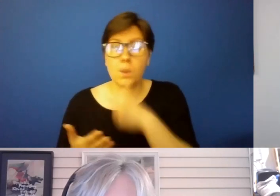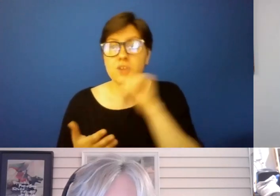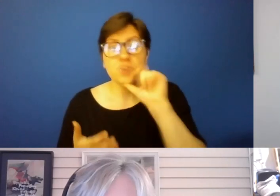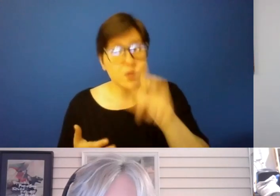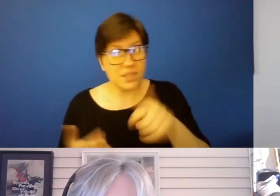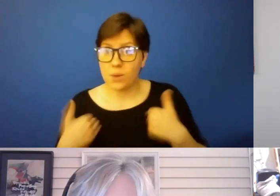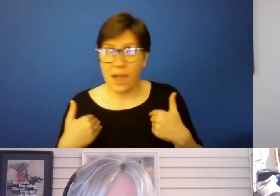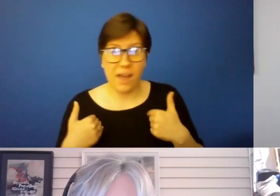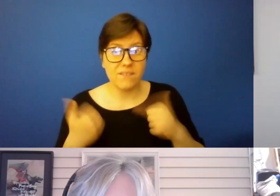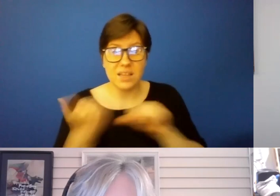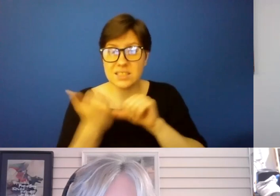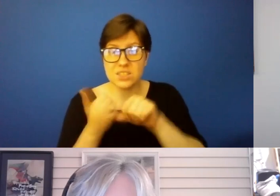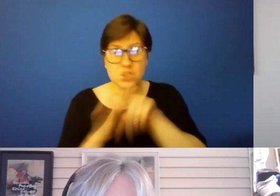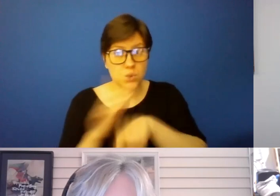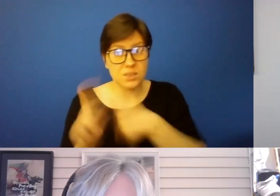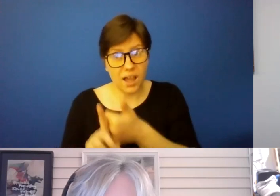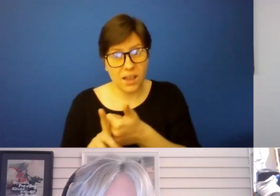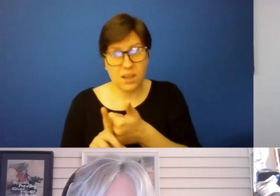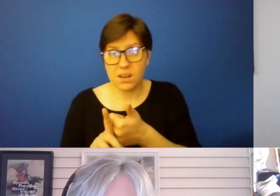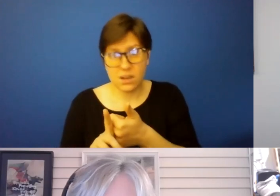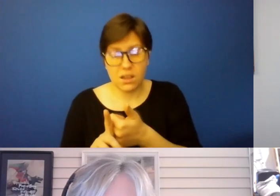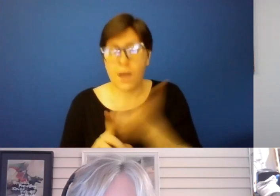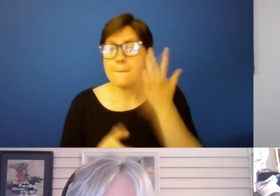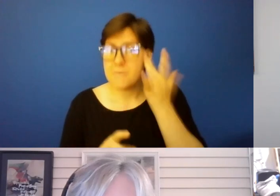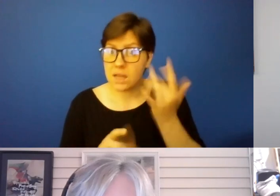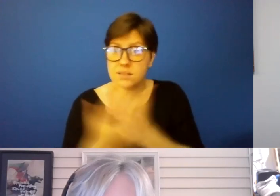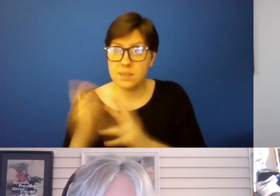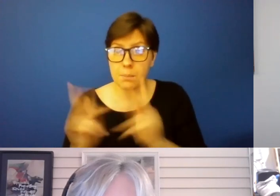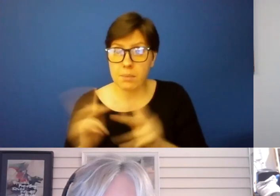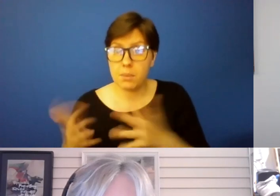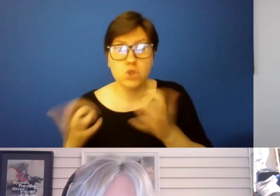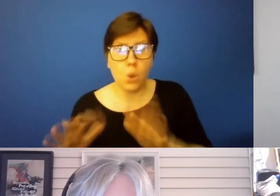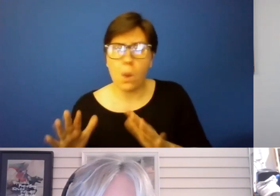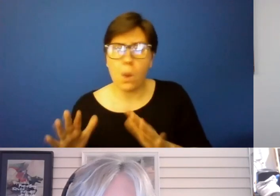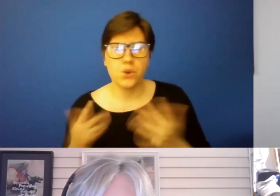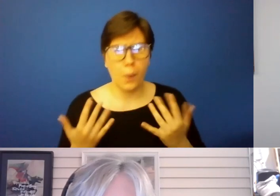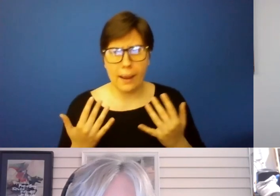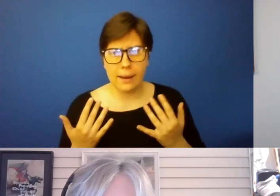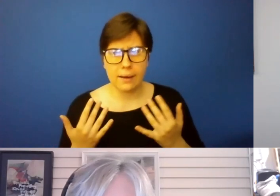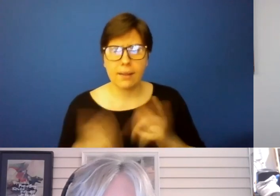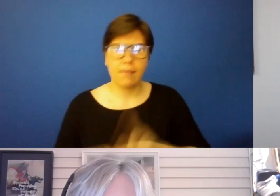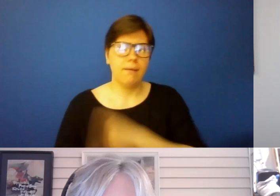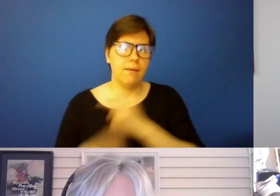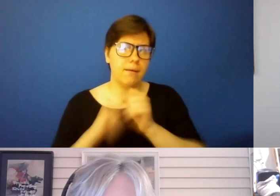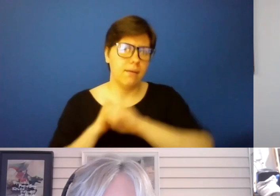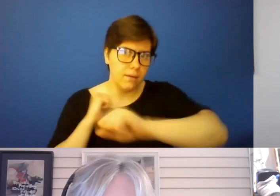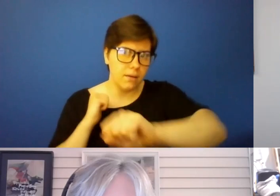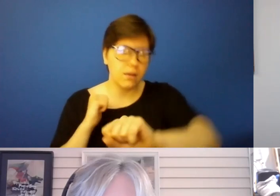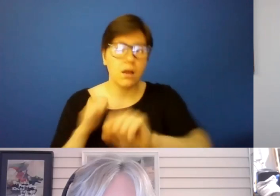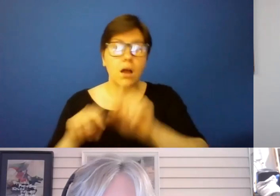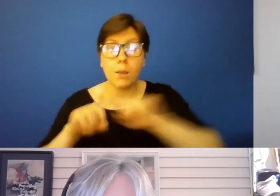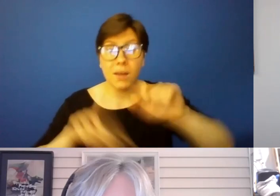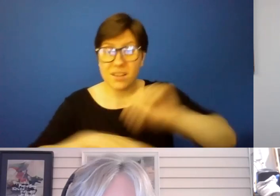assisted suicide on top of that, because some people don't want to wait a long time. But the dangers